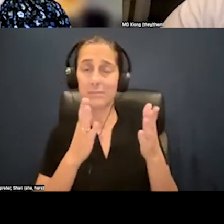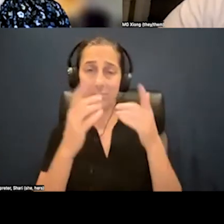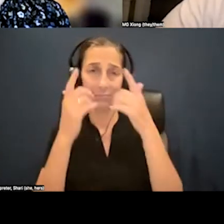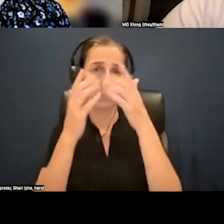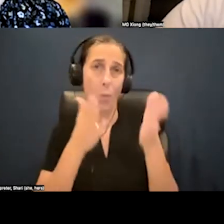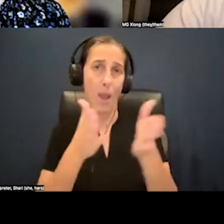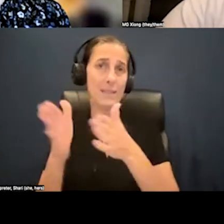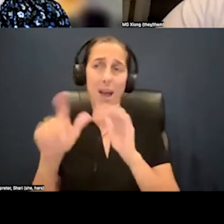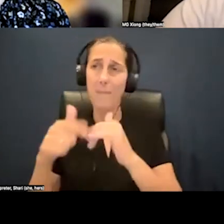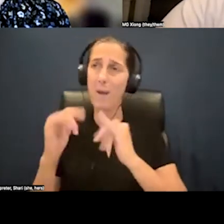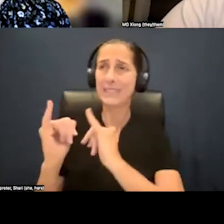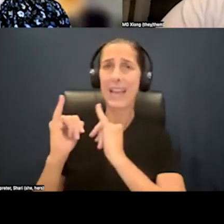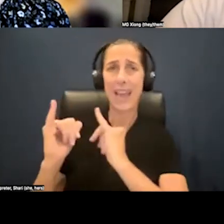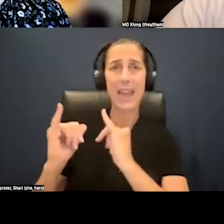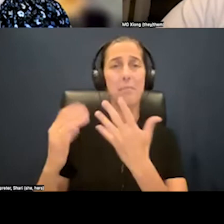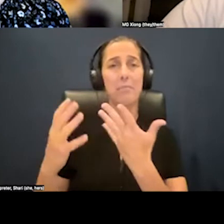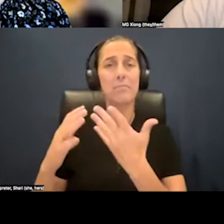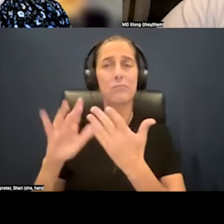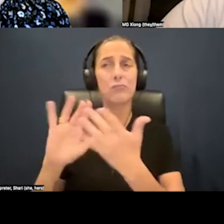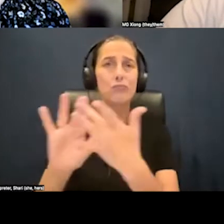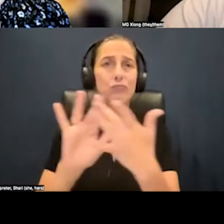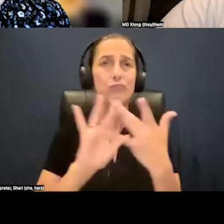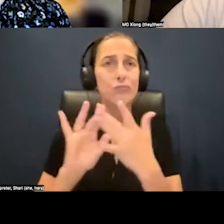being trans and being gender expansive.